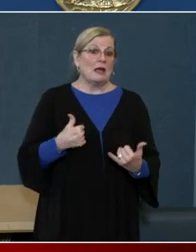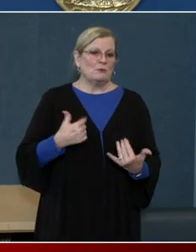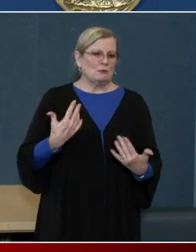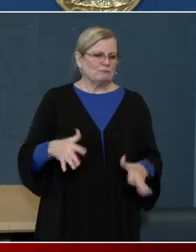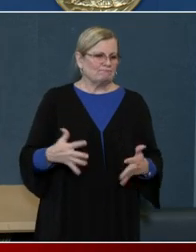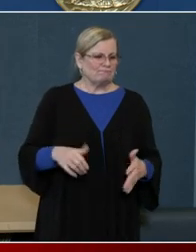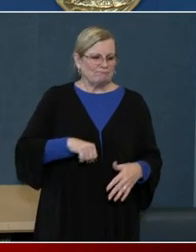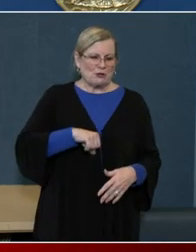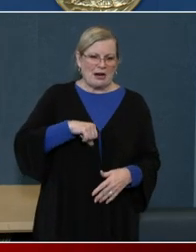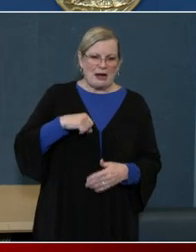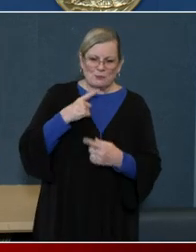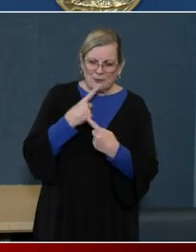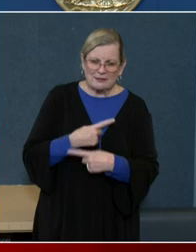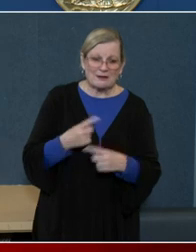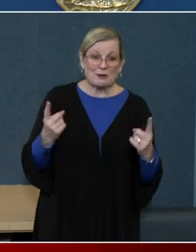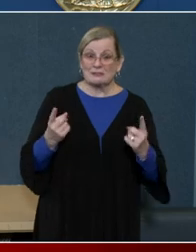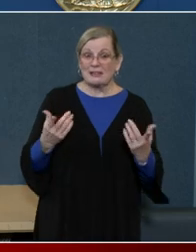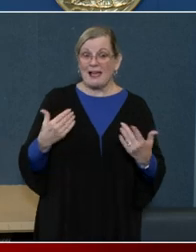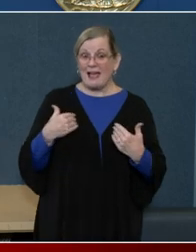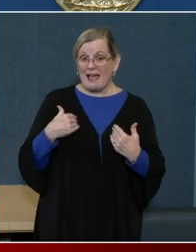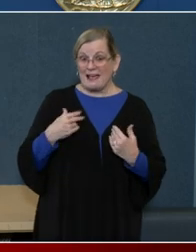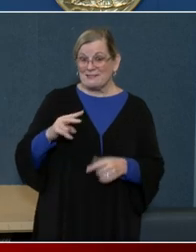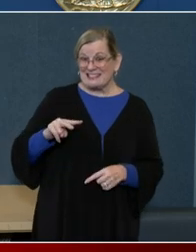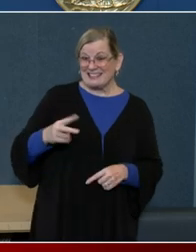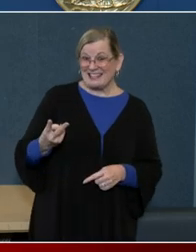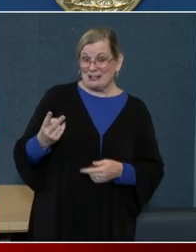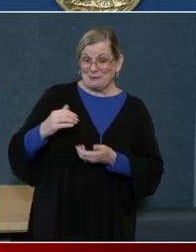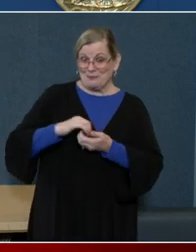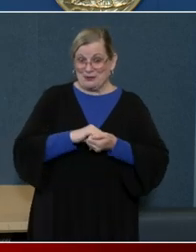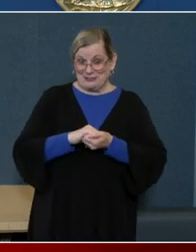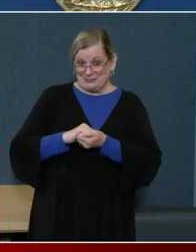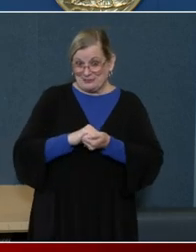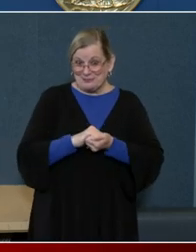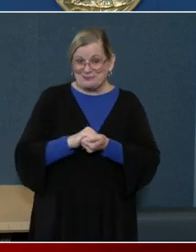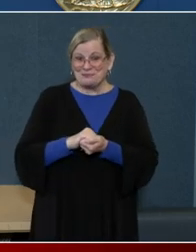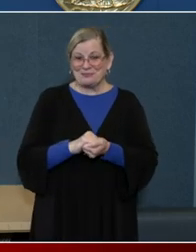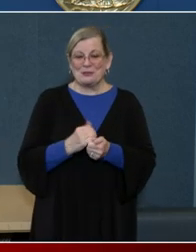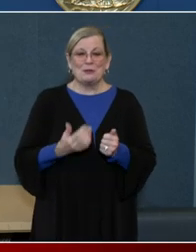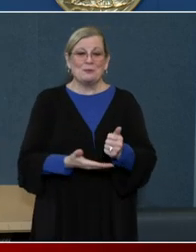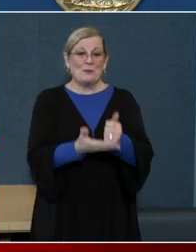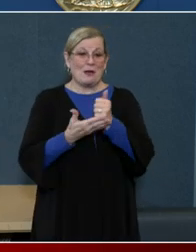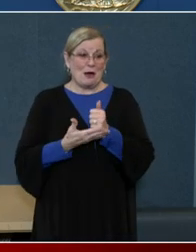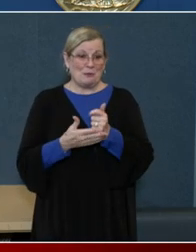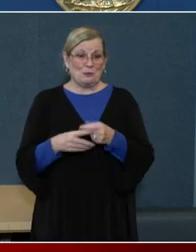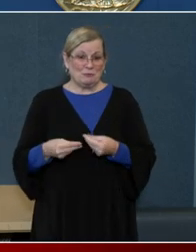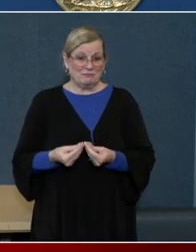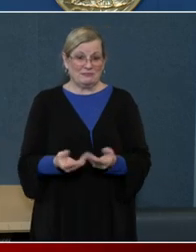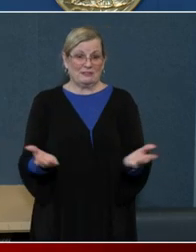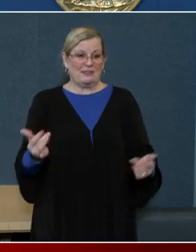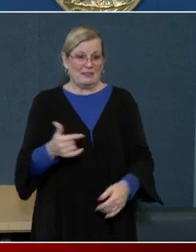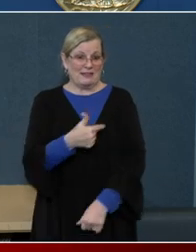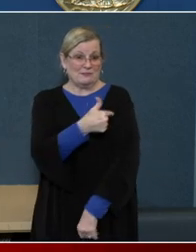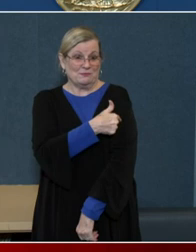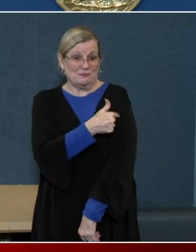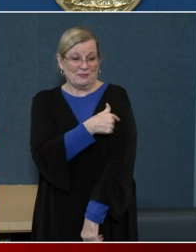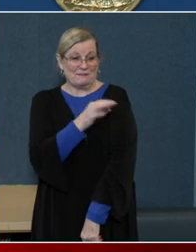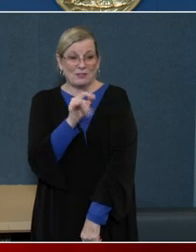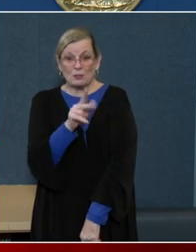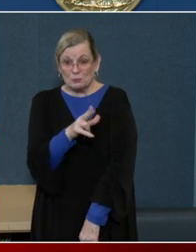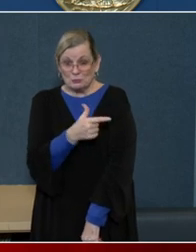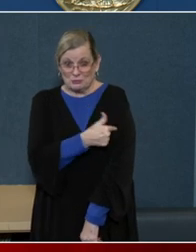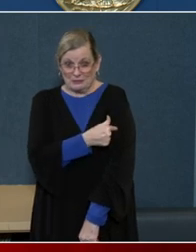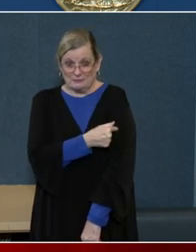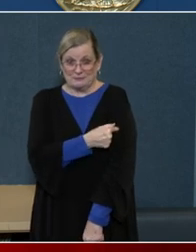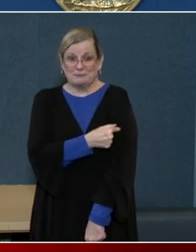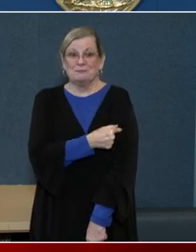that we have a second partner in helping to distribute the flu vaccine that will allow us to provide